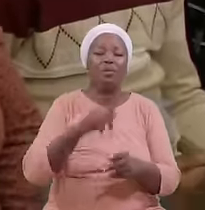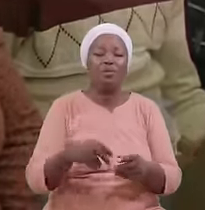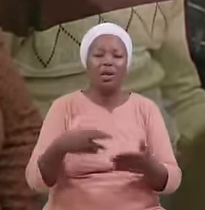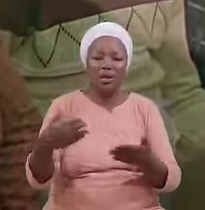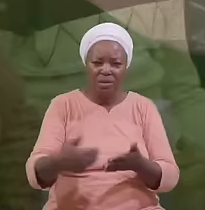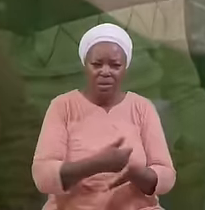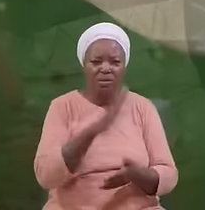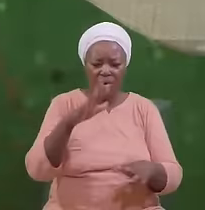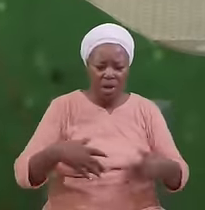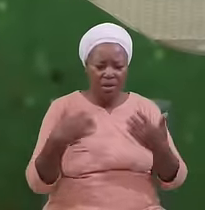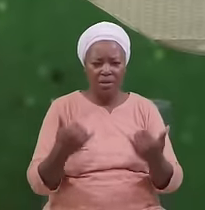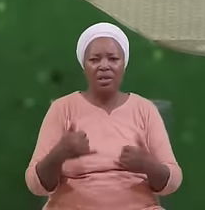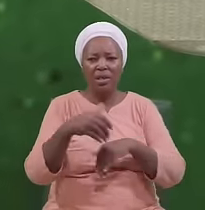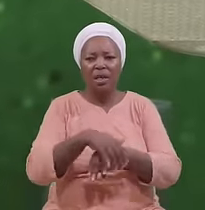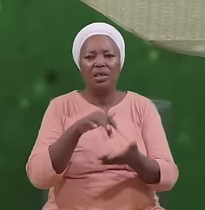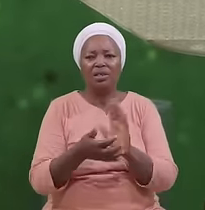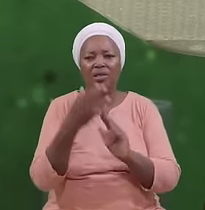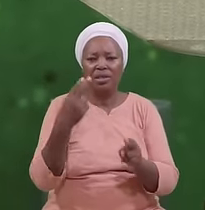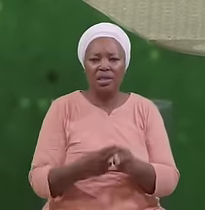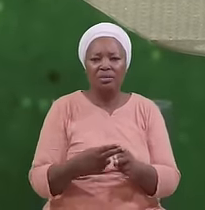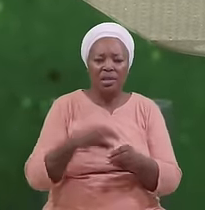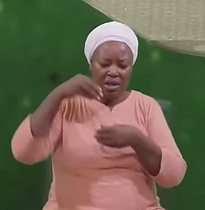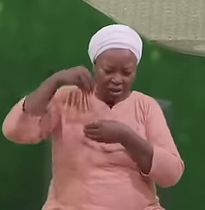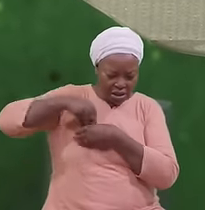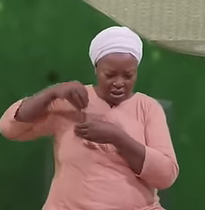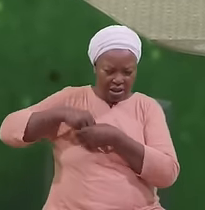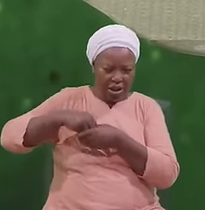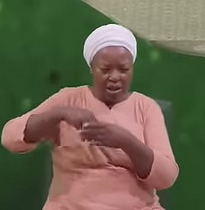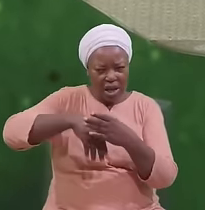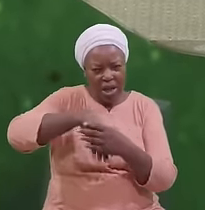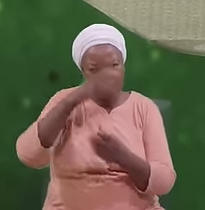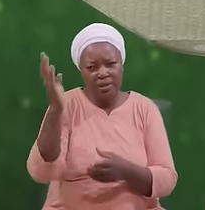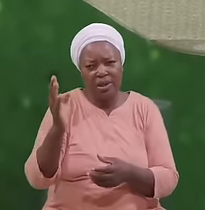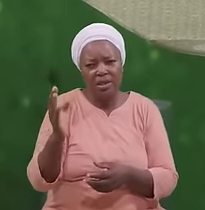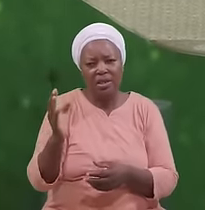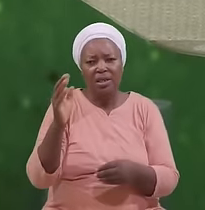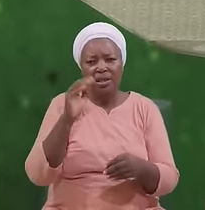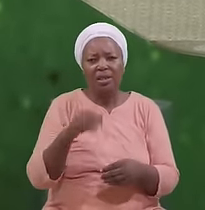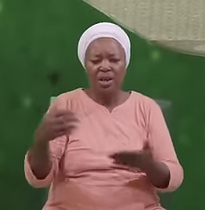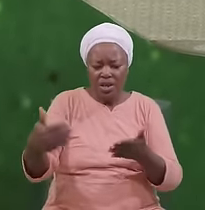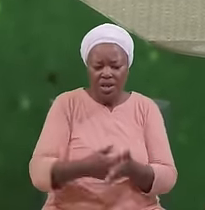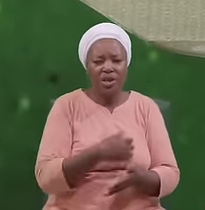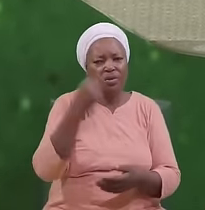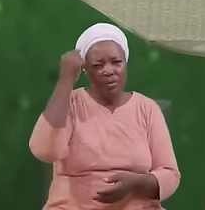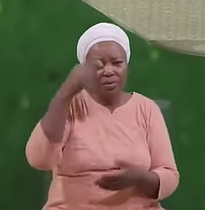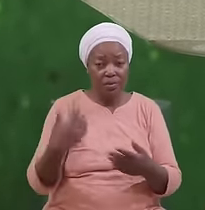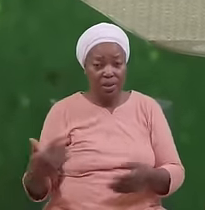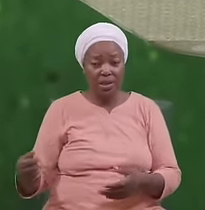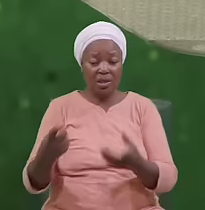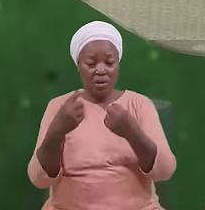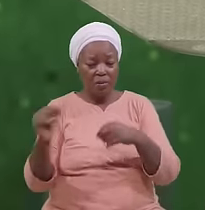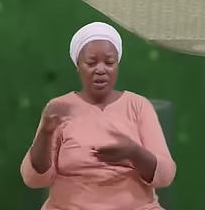your life tonight. On the inside, on the outside, new things